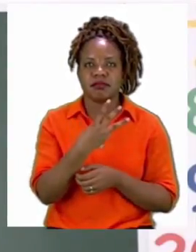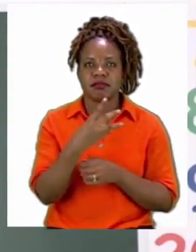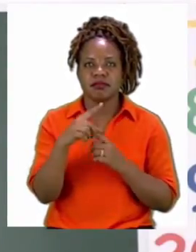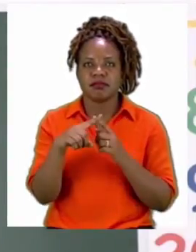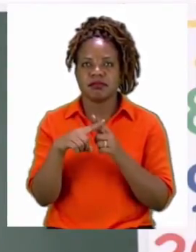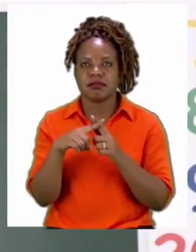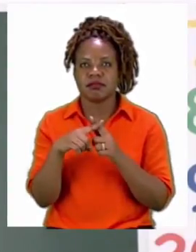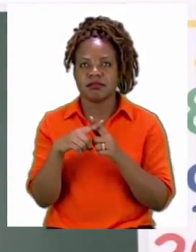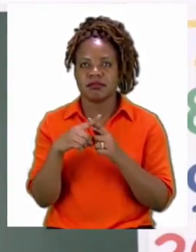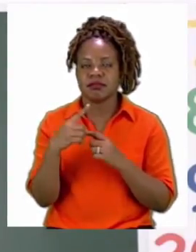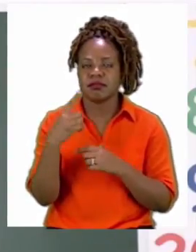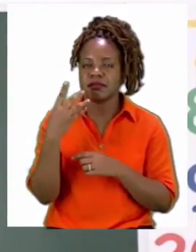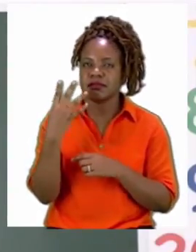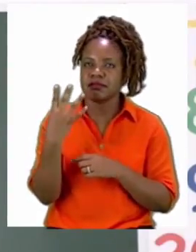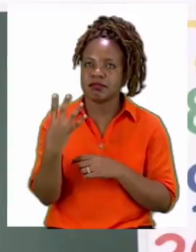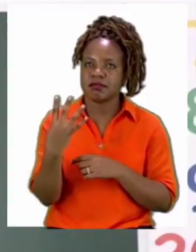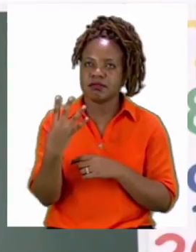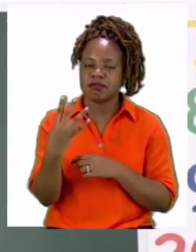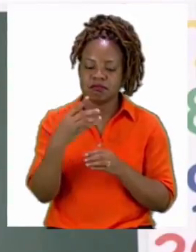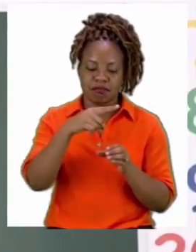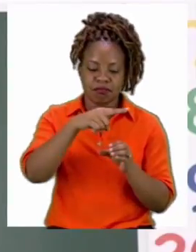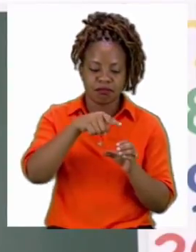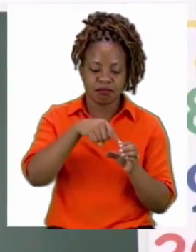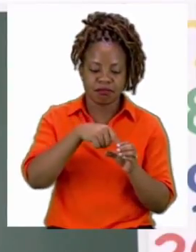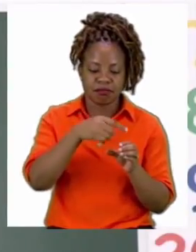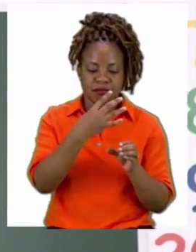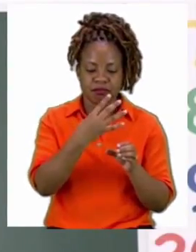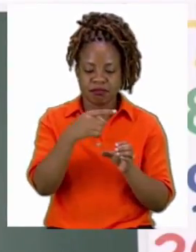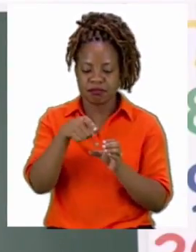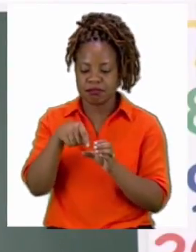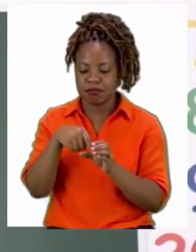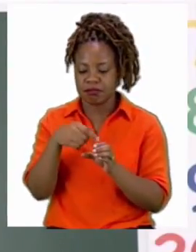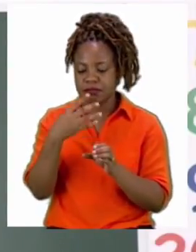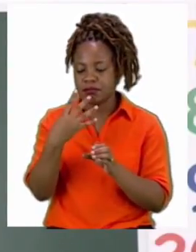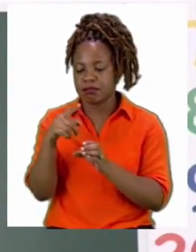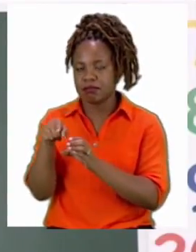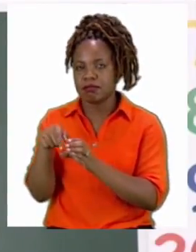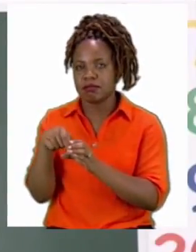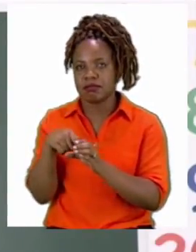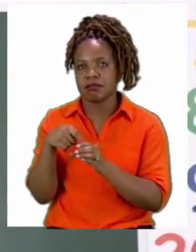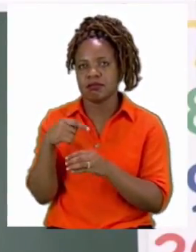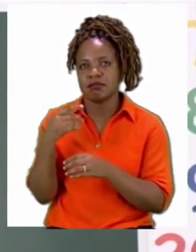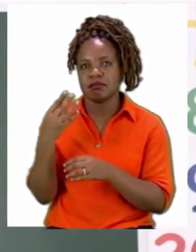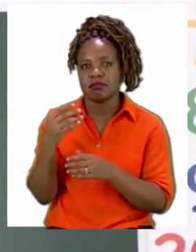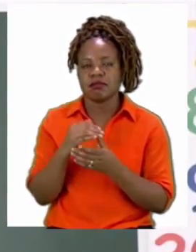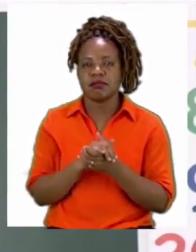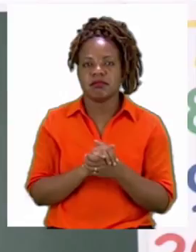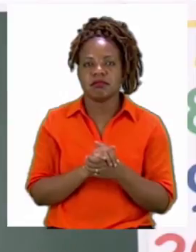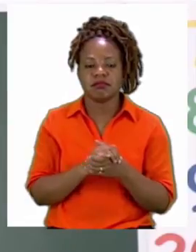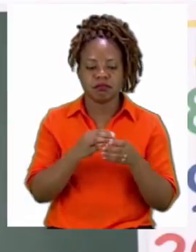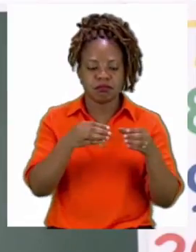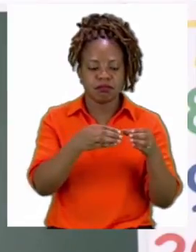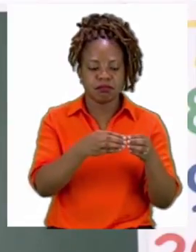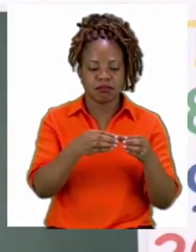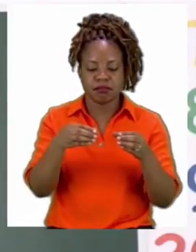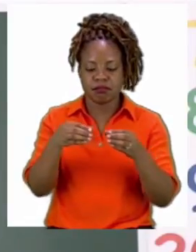3 sets of 4 equals. So we have our 3 sets already, and